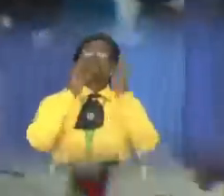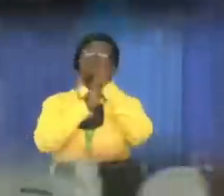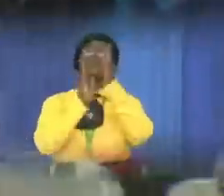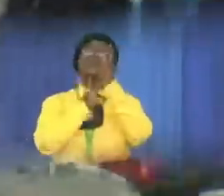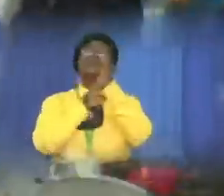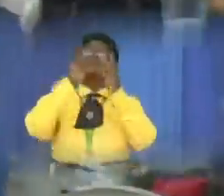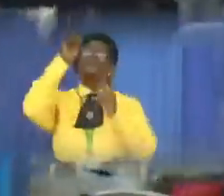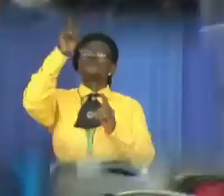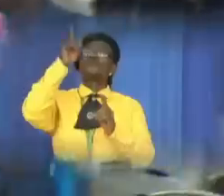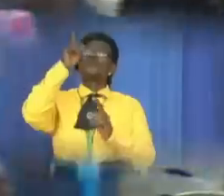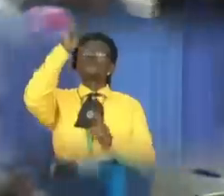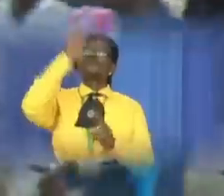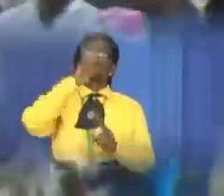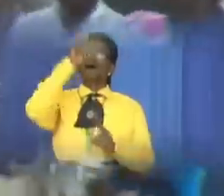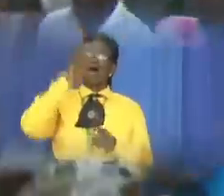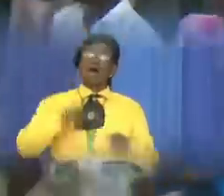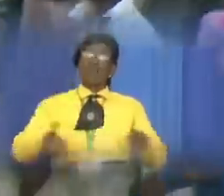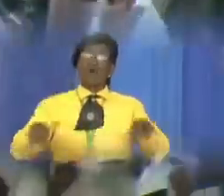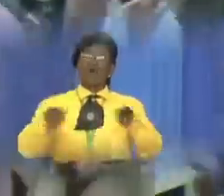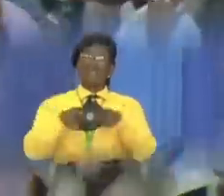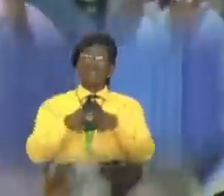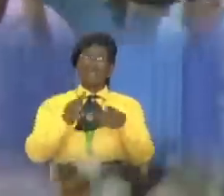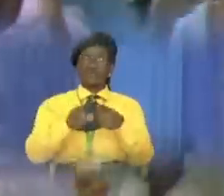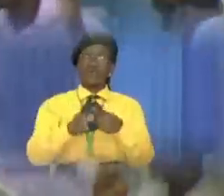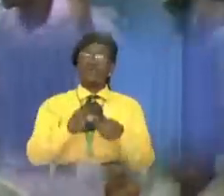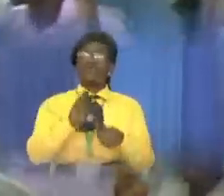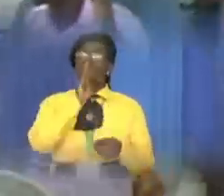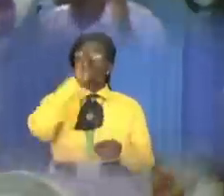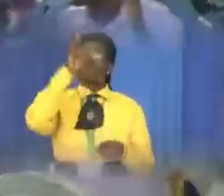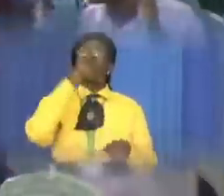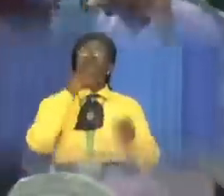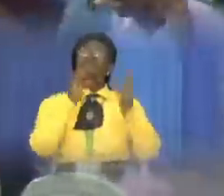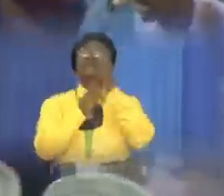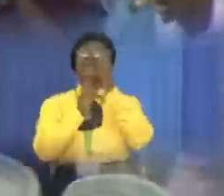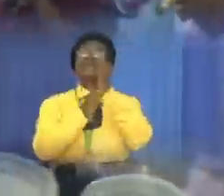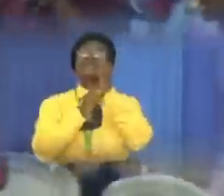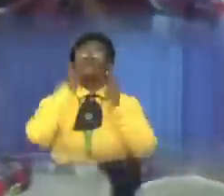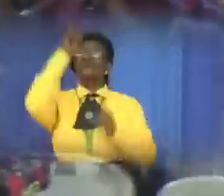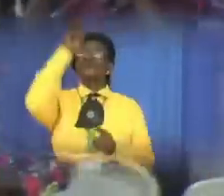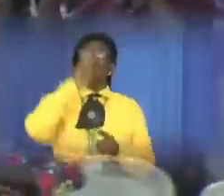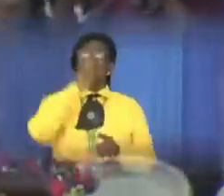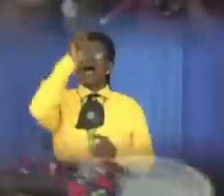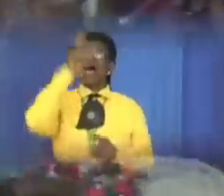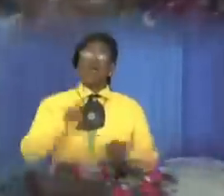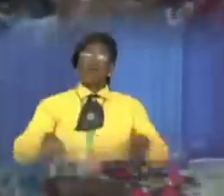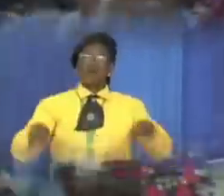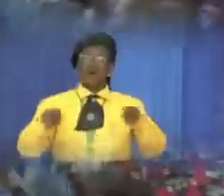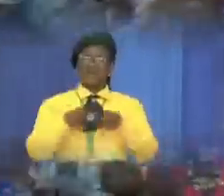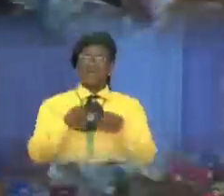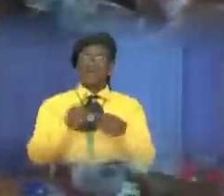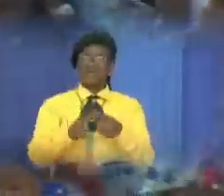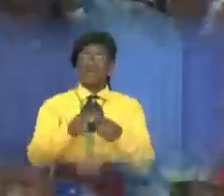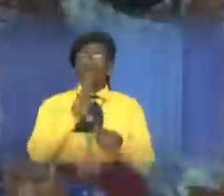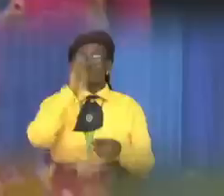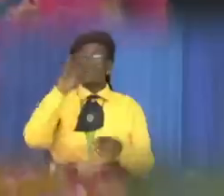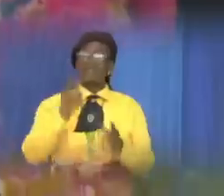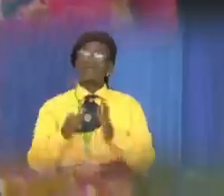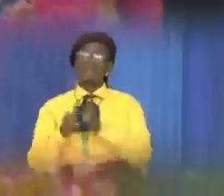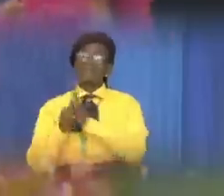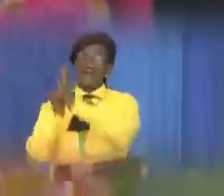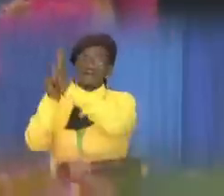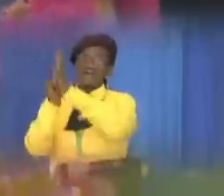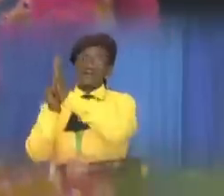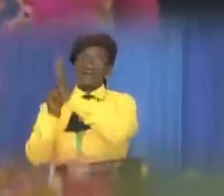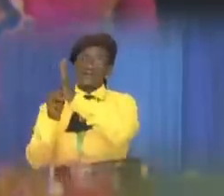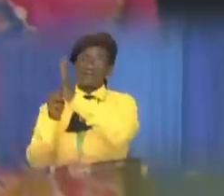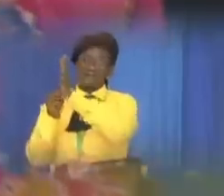praised, Lord. You're worthy to be magnified. You're worthy to be adored, Lord. What